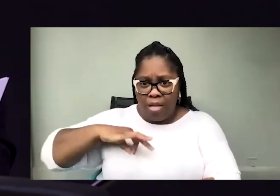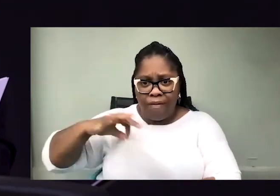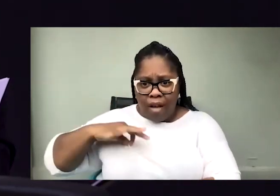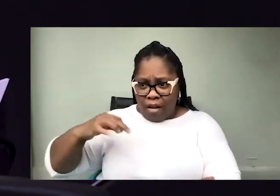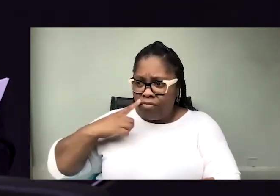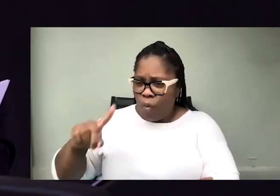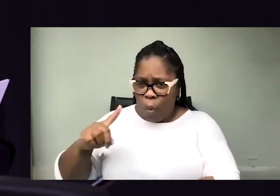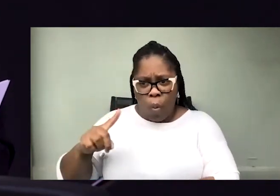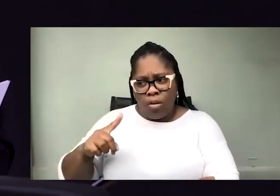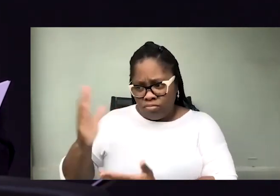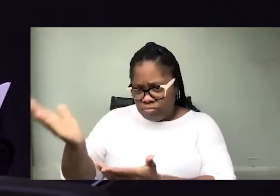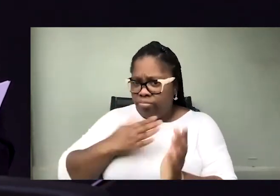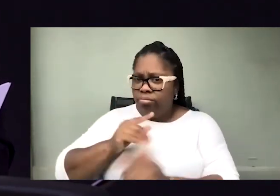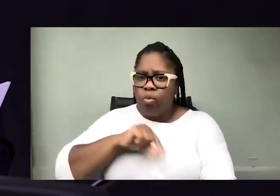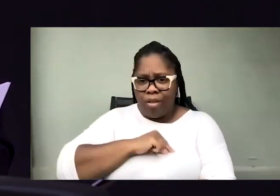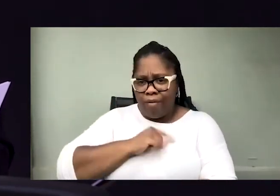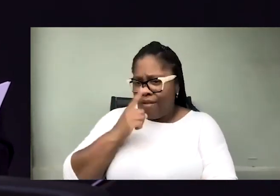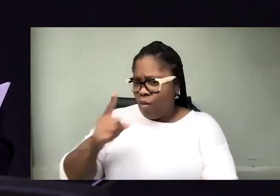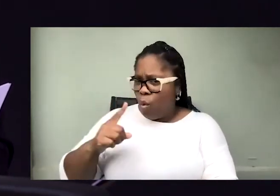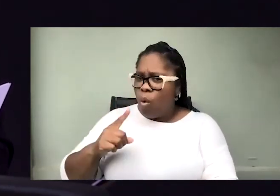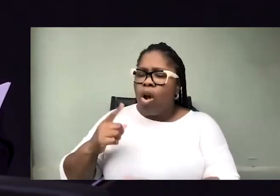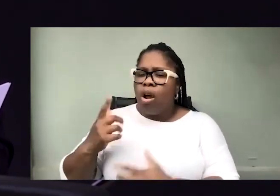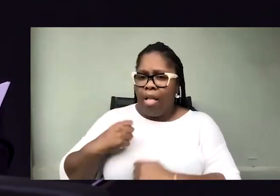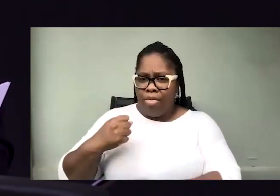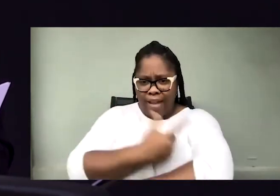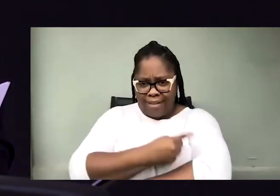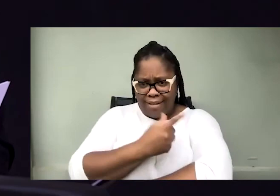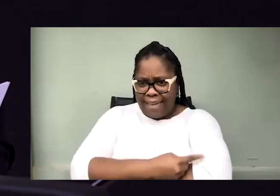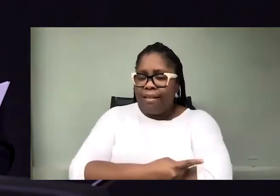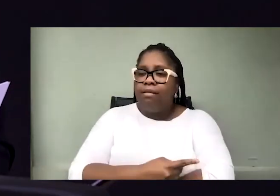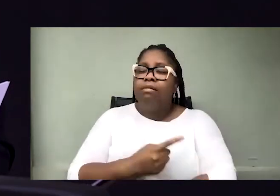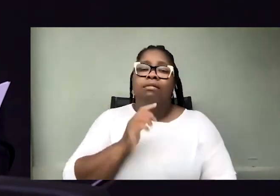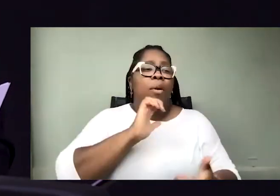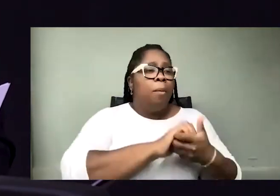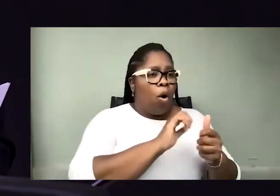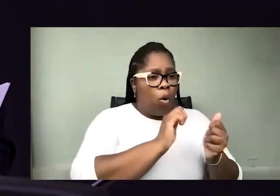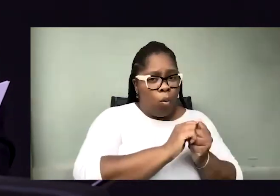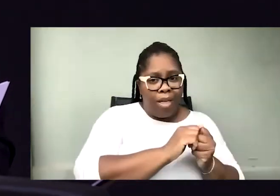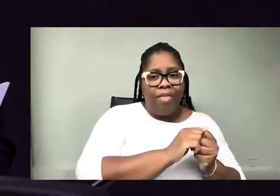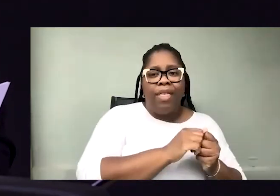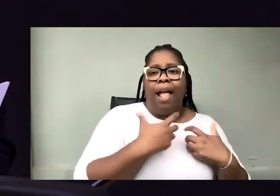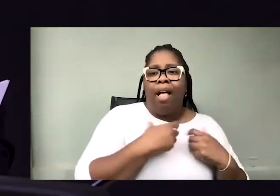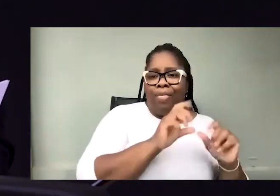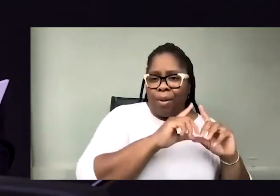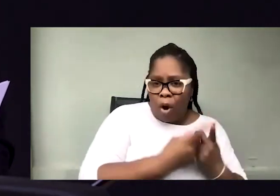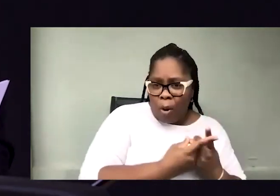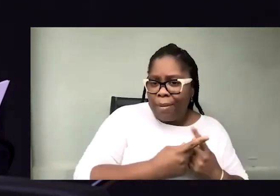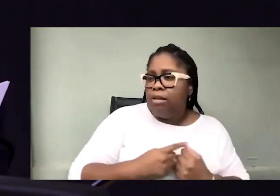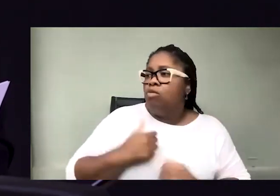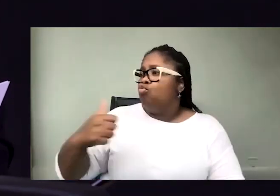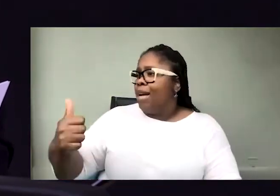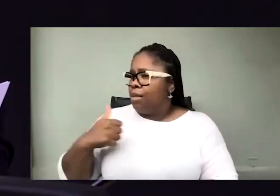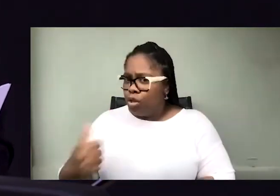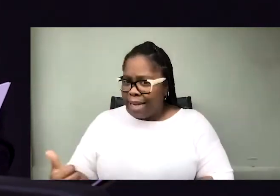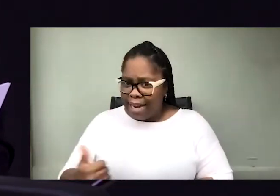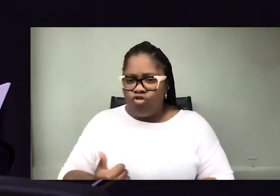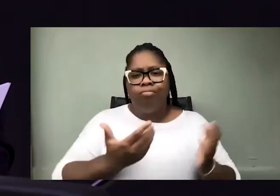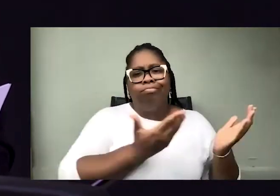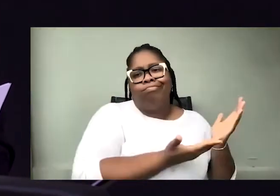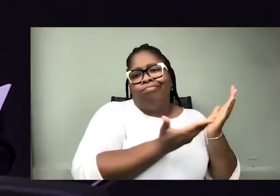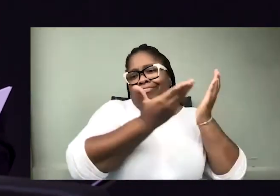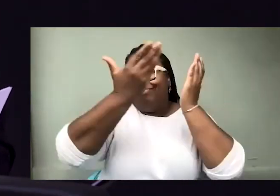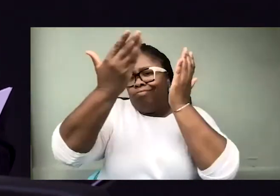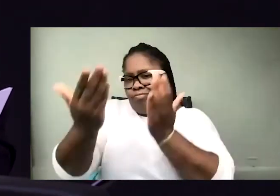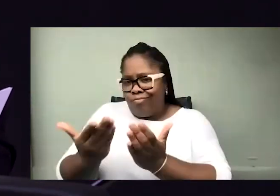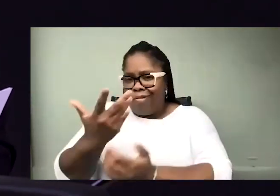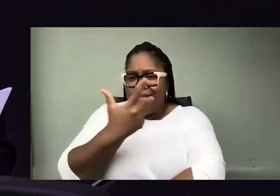county partnered with our healthcare agency, our transportation partners, to bring the vaccine where older adults were. We